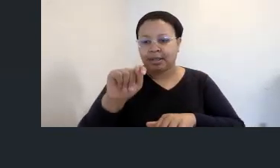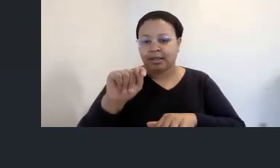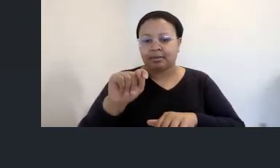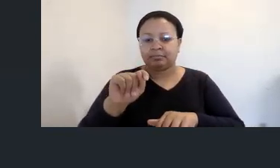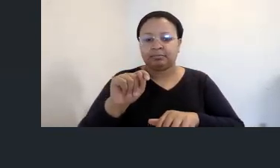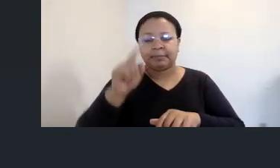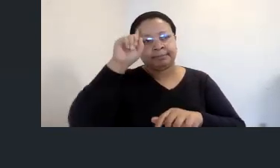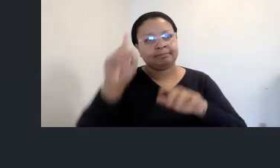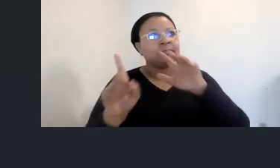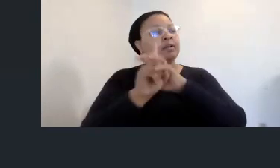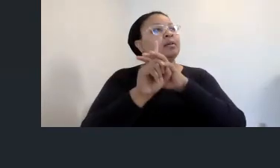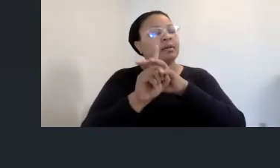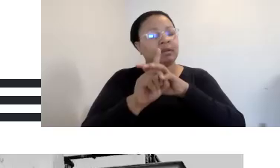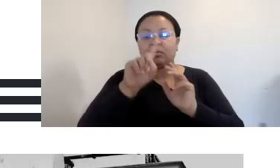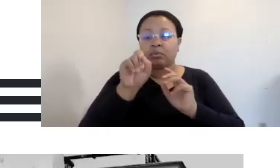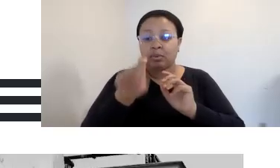come up.